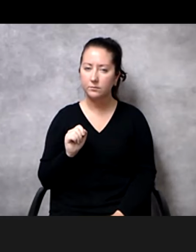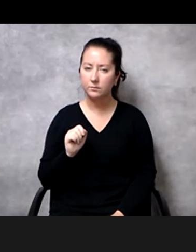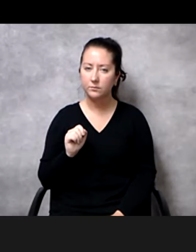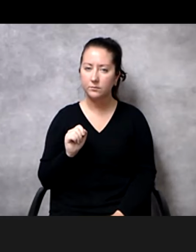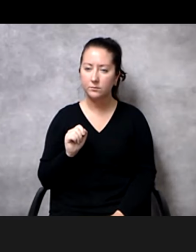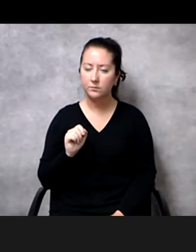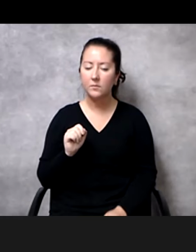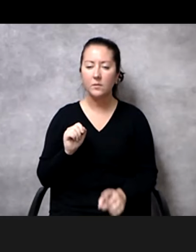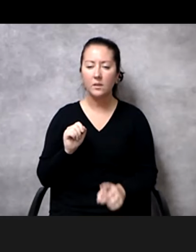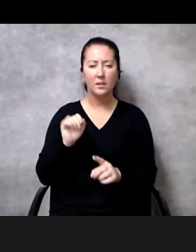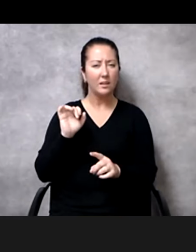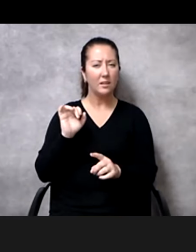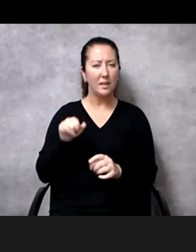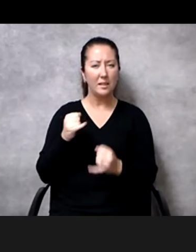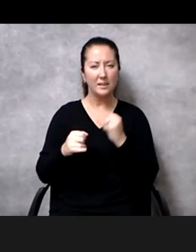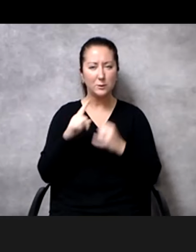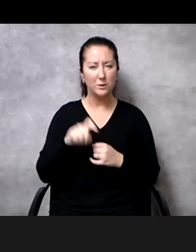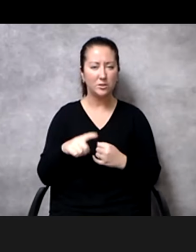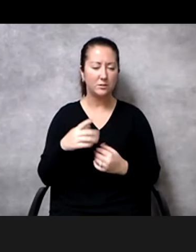So this last question, maybe we can end with this,